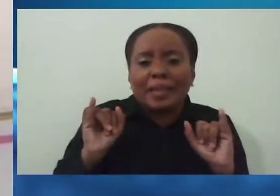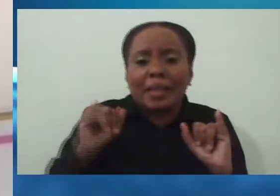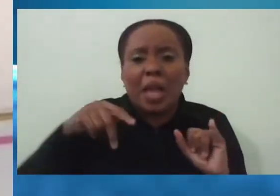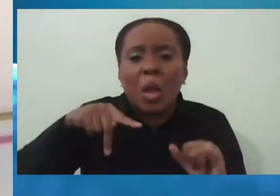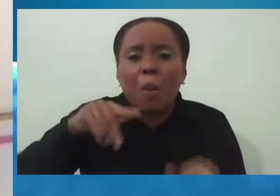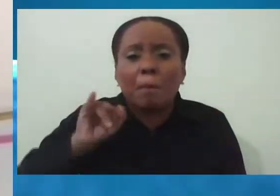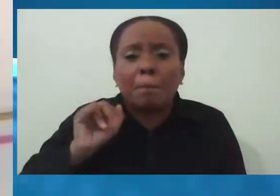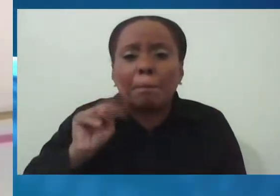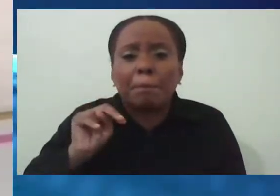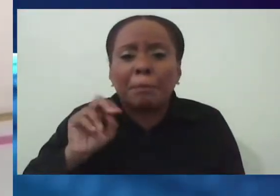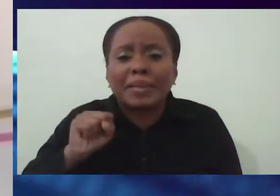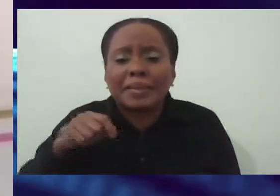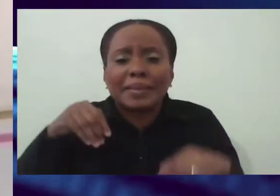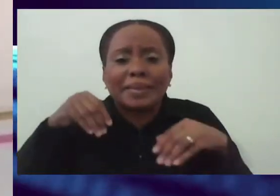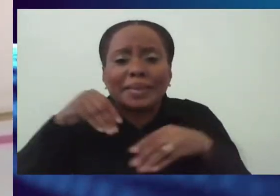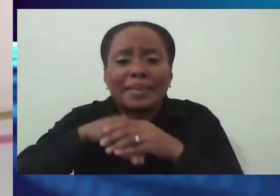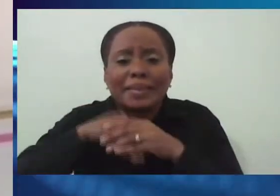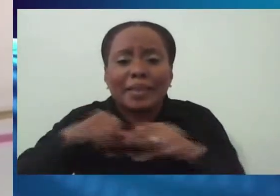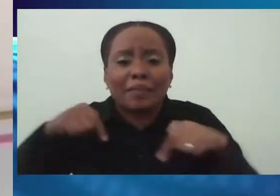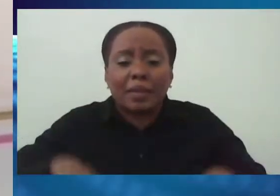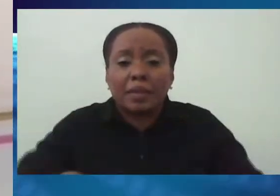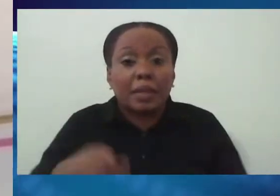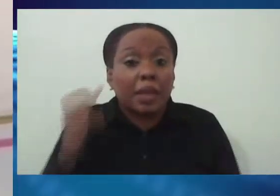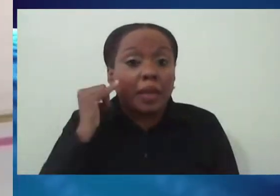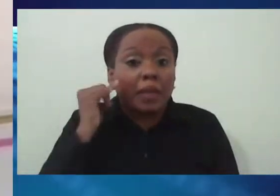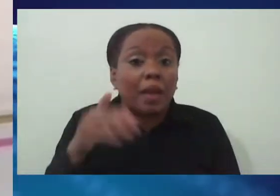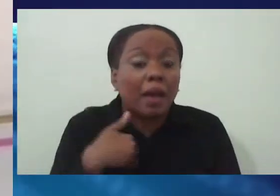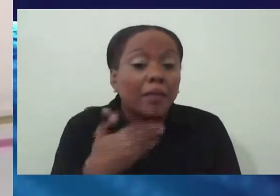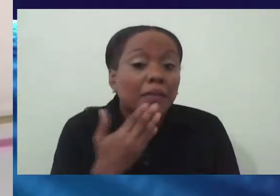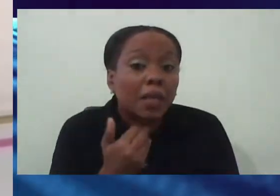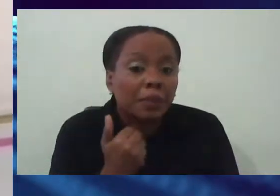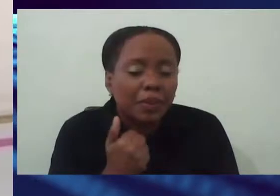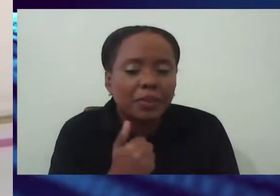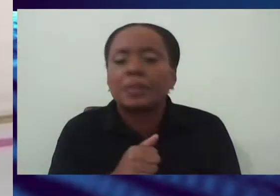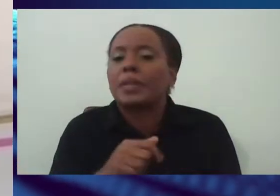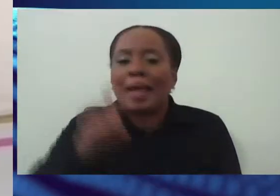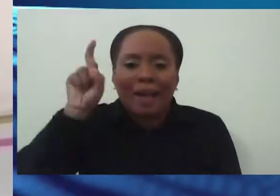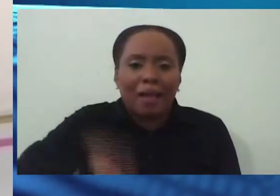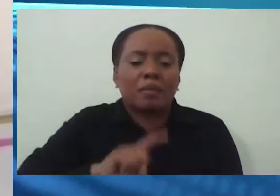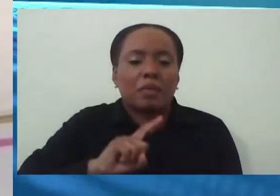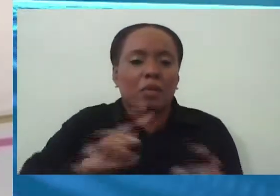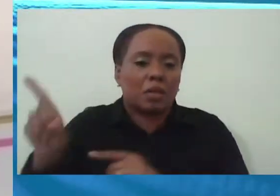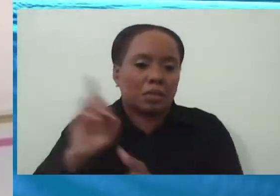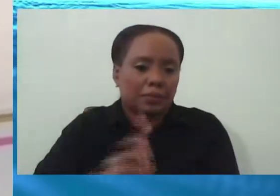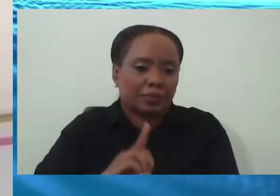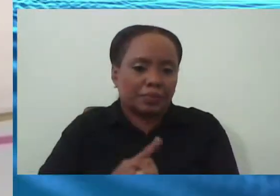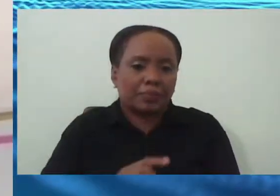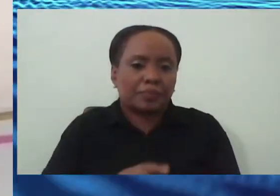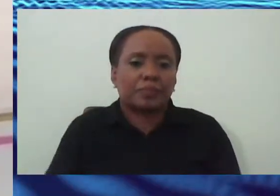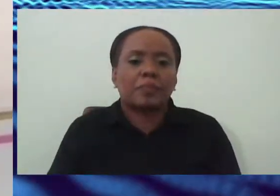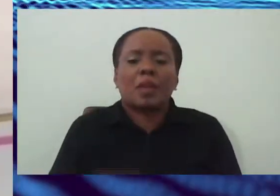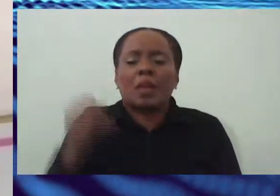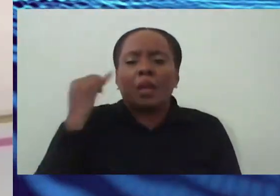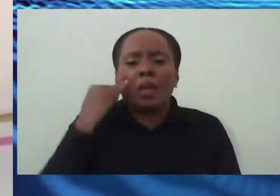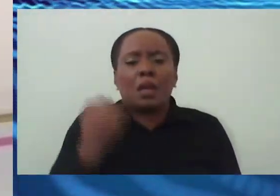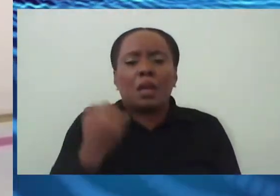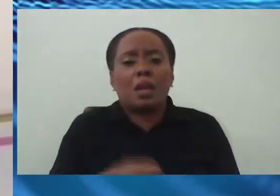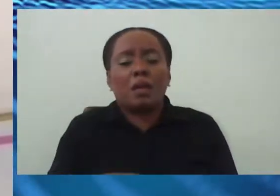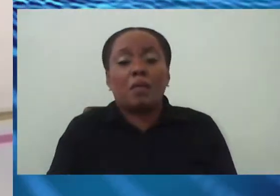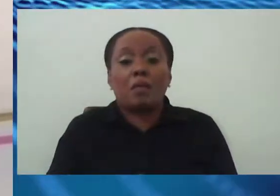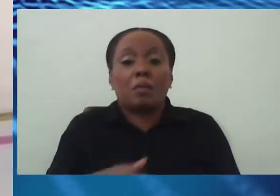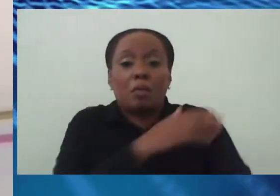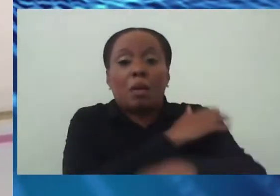hypertensive, I would definitely say that they should get checked. And if one part of the body, one limb of the body feels weaker than the next, they